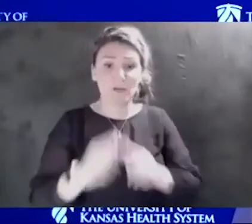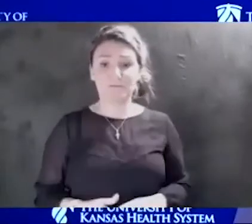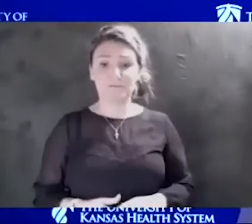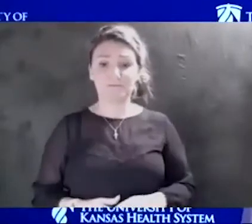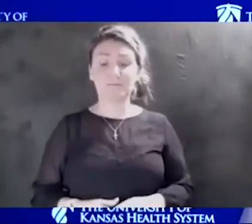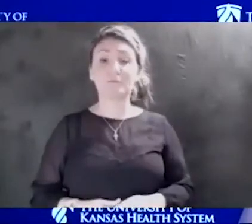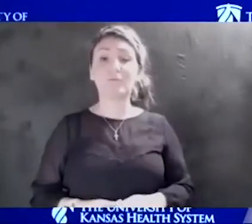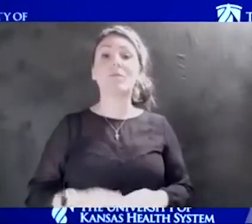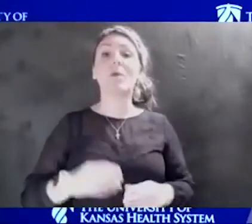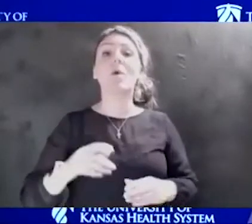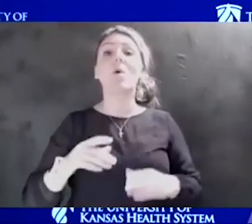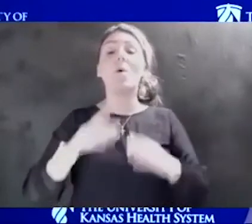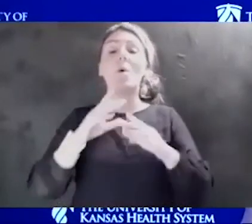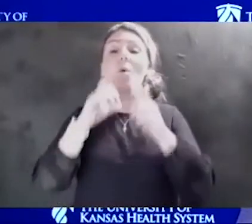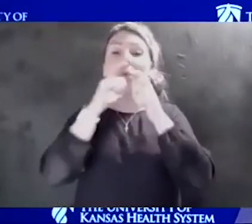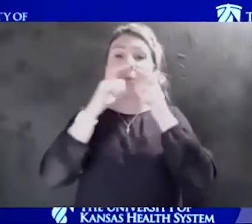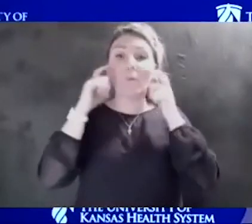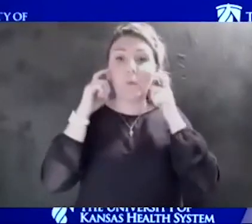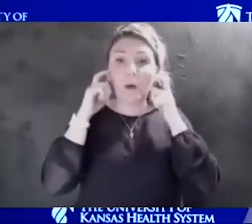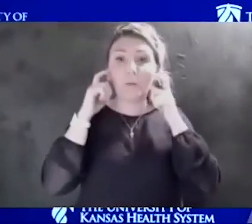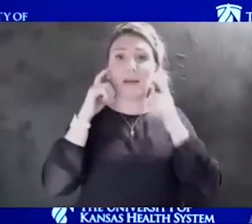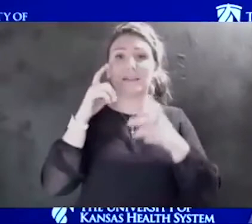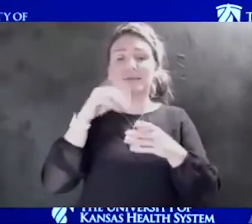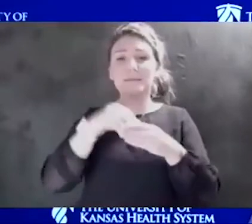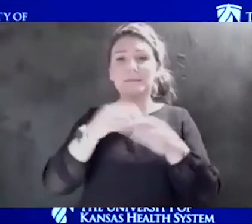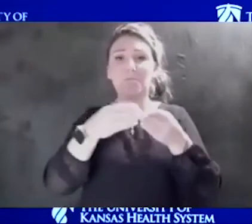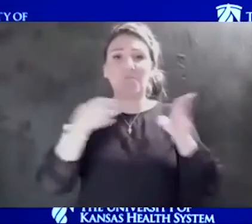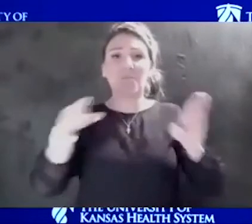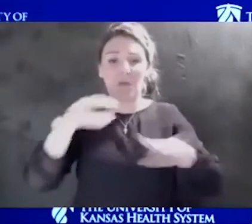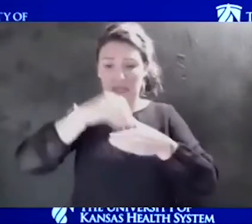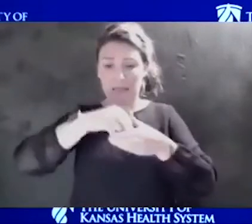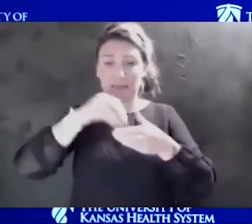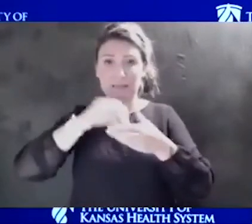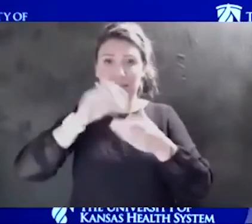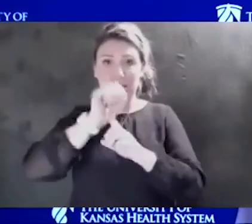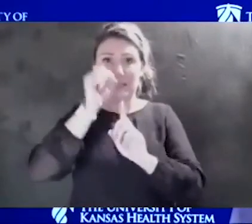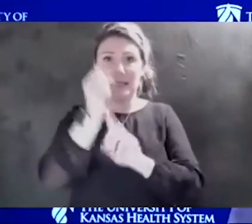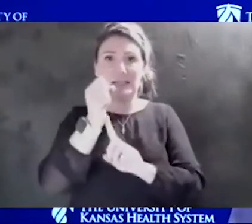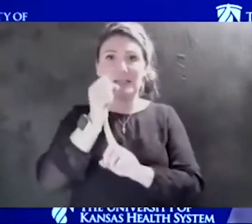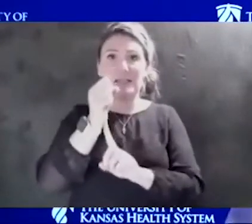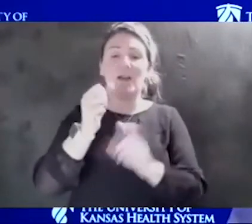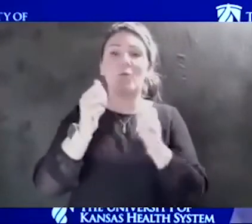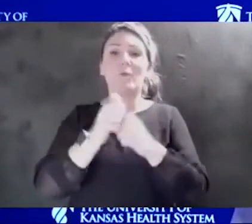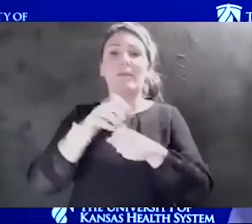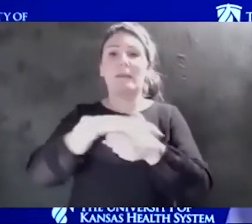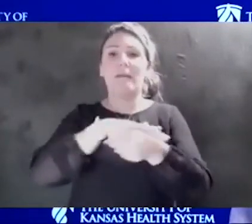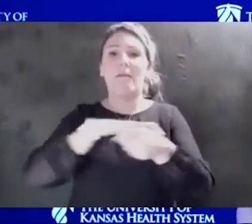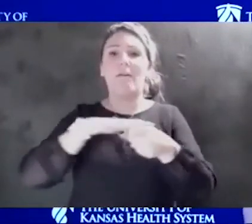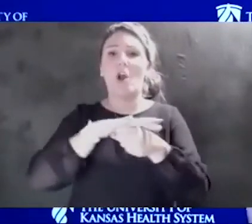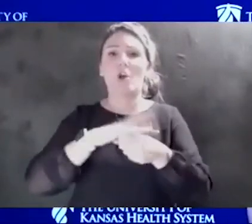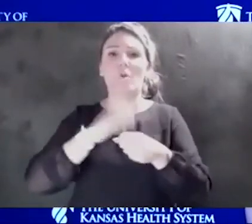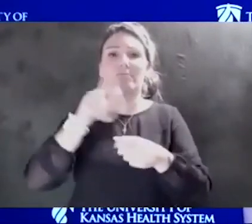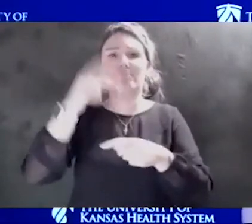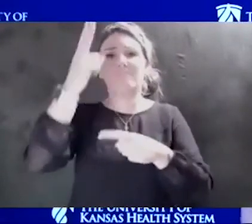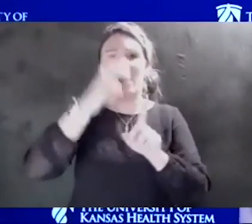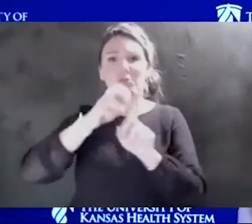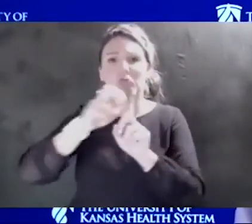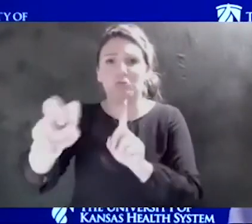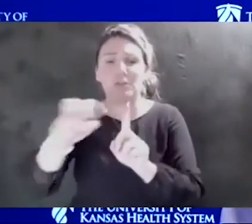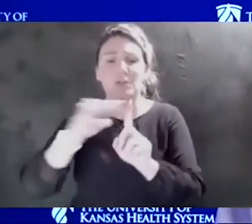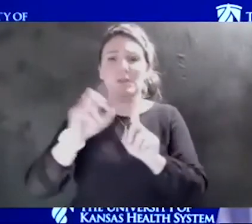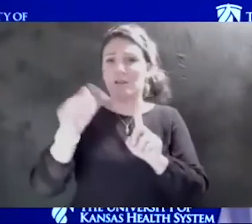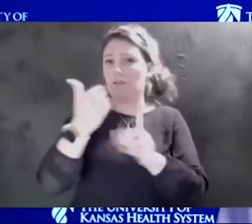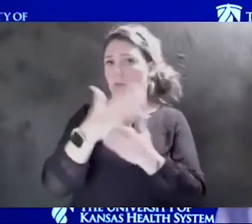public indoor settings if they're in an area of substantial transmission. The other component to that, particularly for this